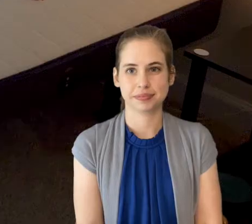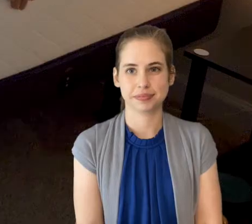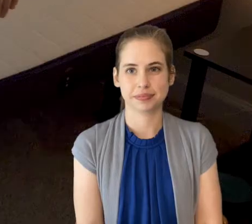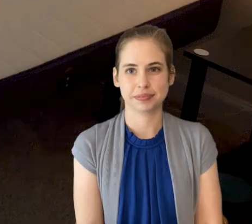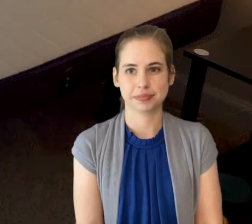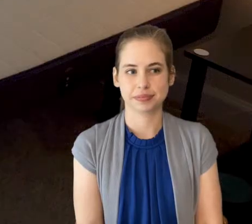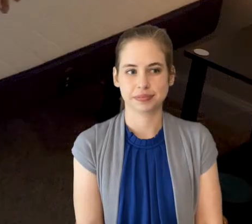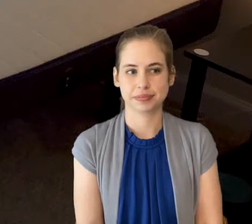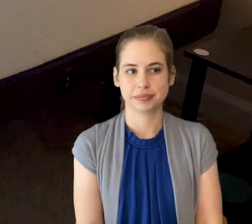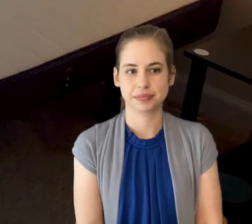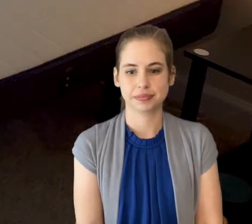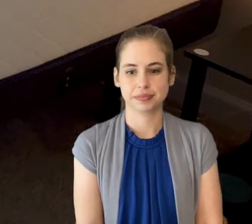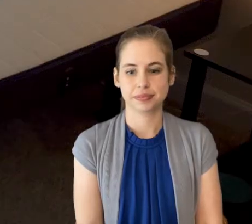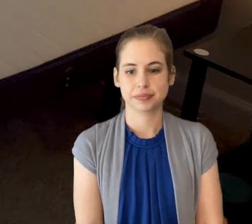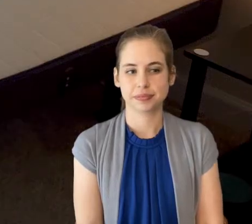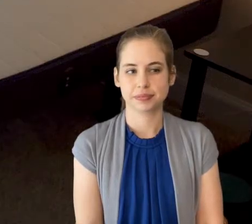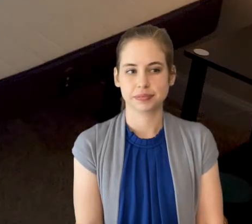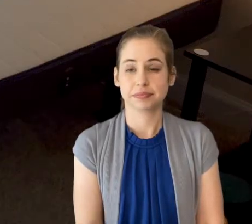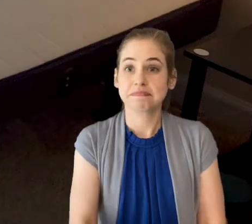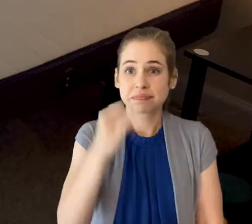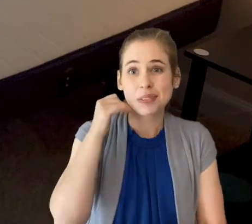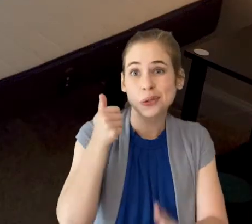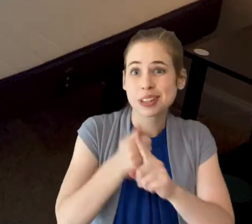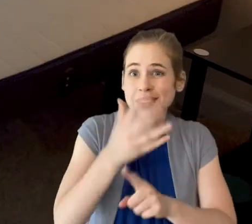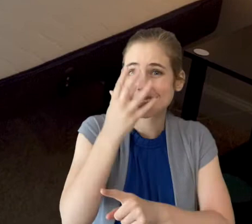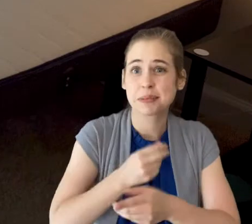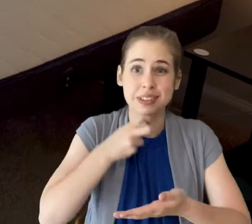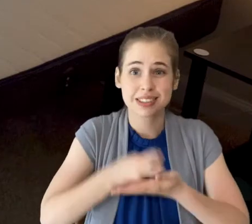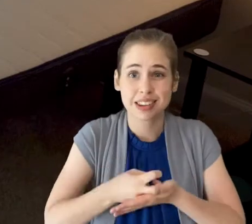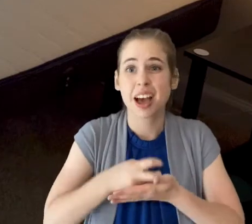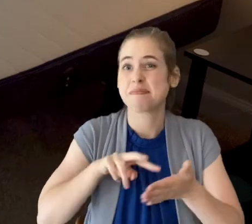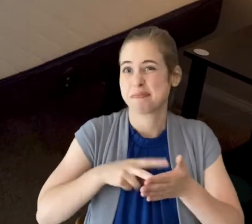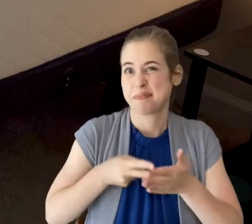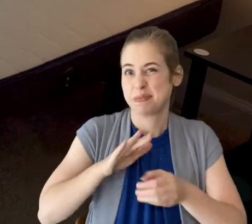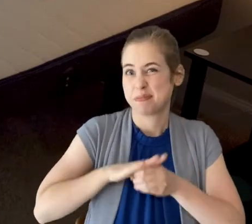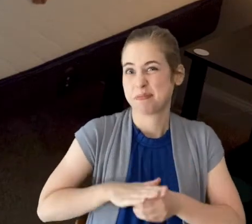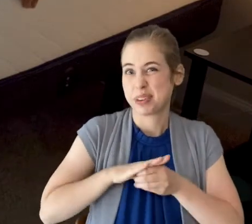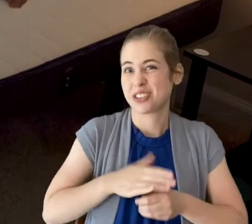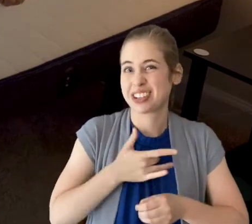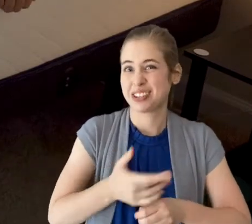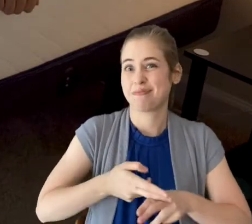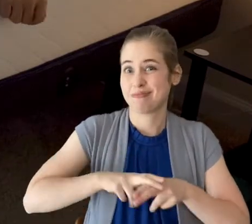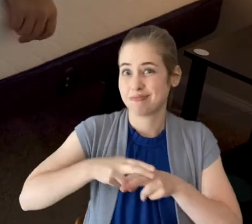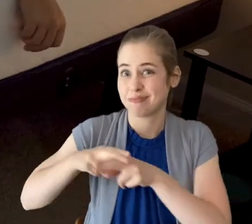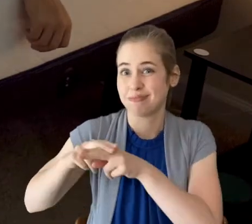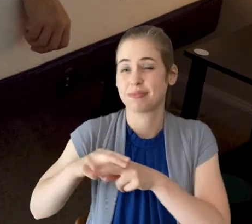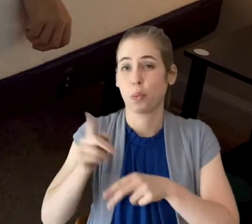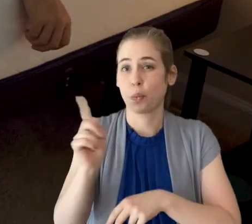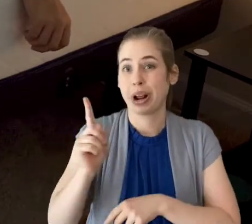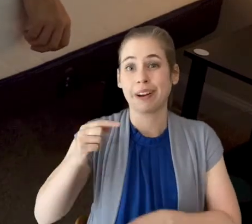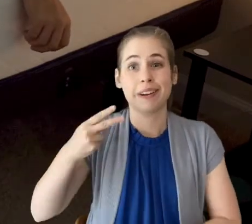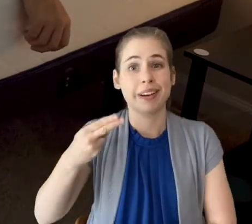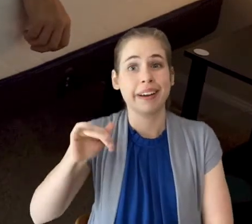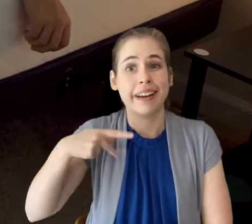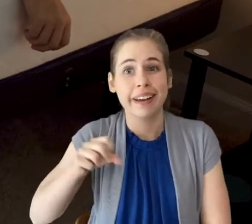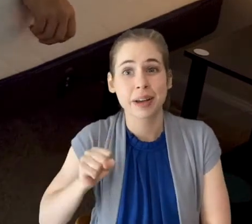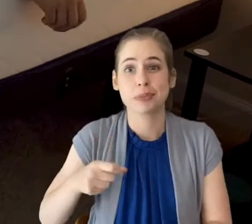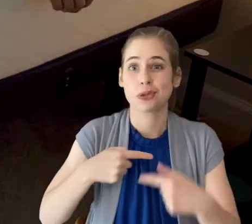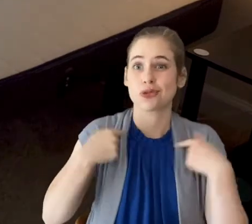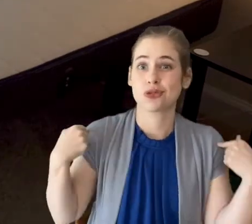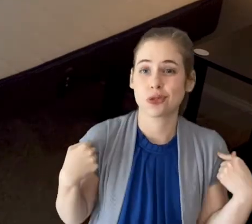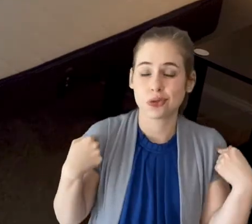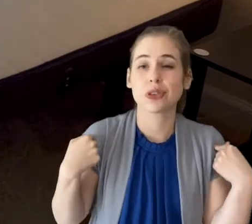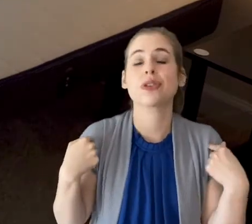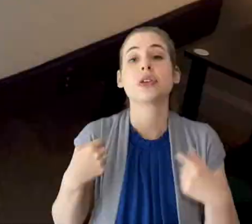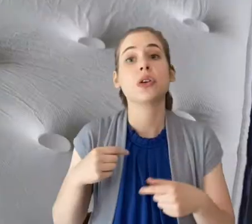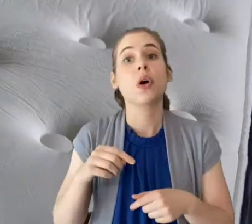Side sleepers are prone to pressure buildup through the hips and shoulders. The zoned progression foam of the GravityLux provides nice pressure relief through these